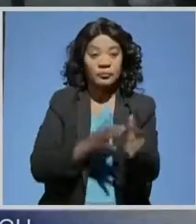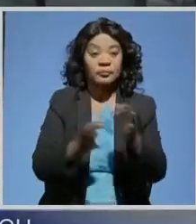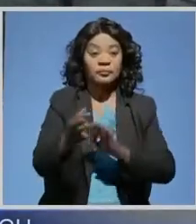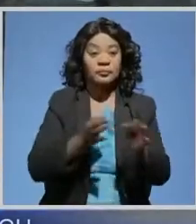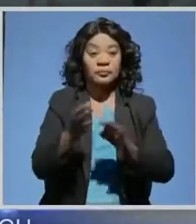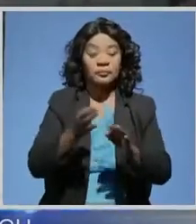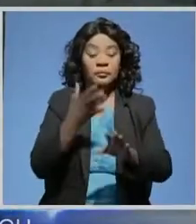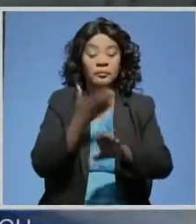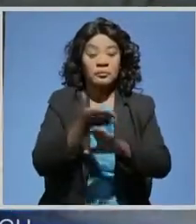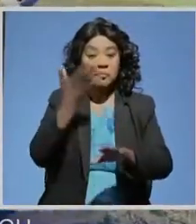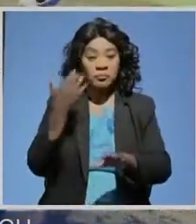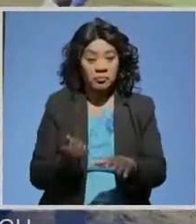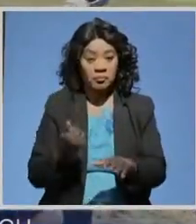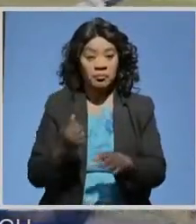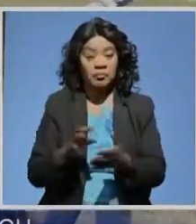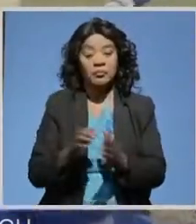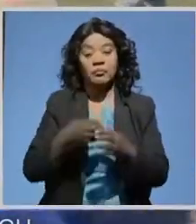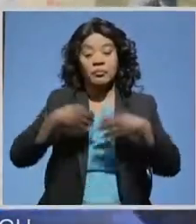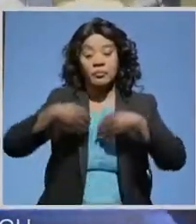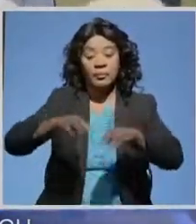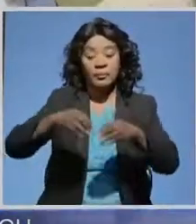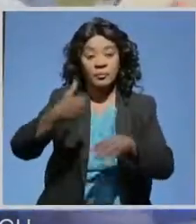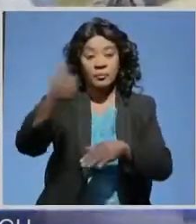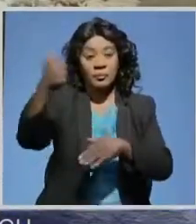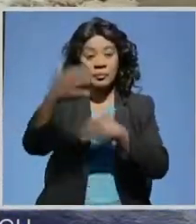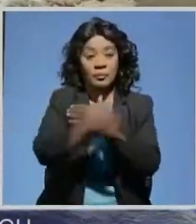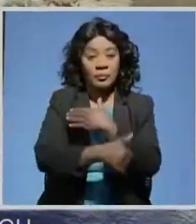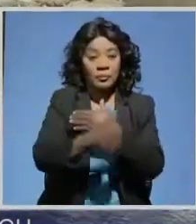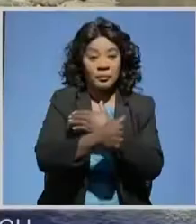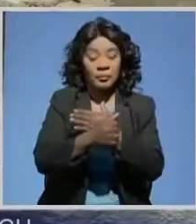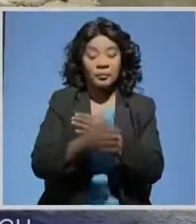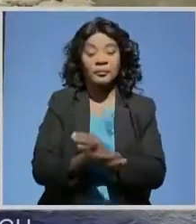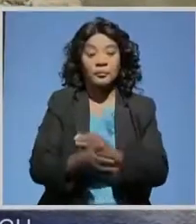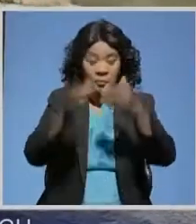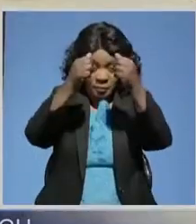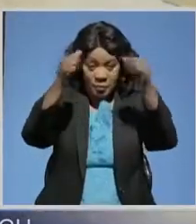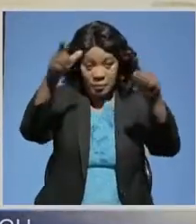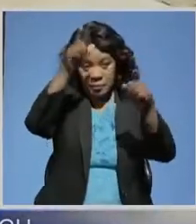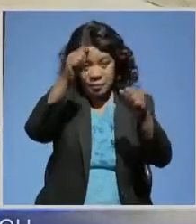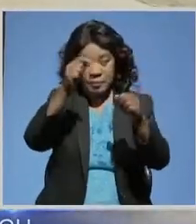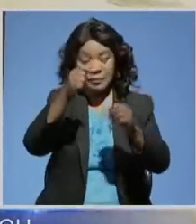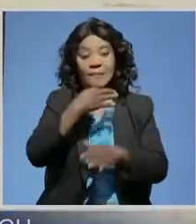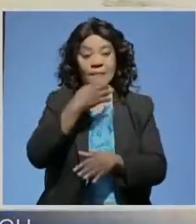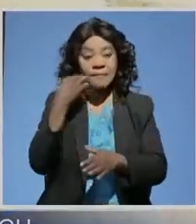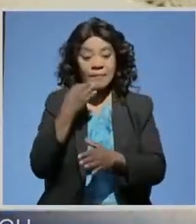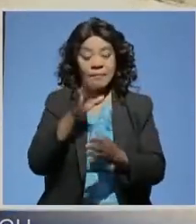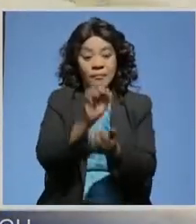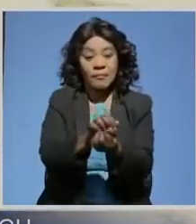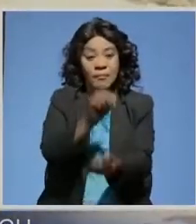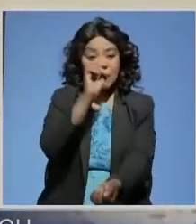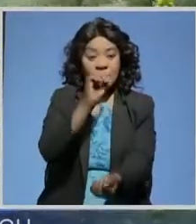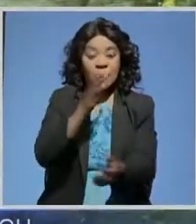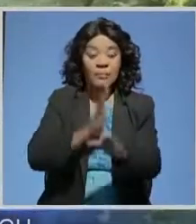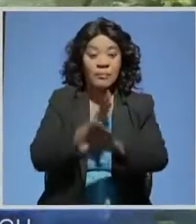it is exported. Proprietor of the farm, John Jordan, took the president on the tour of his crocodile farm after explaining some